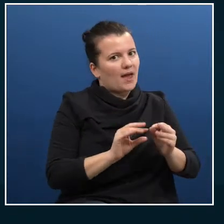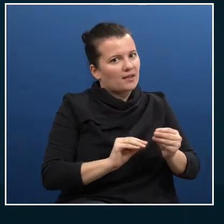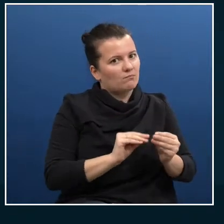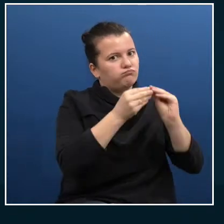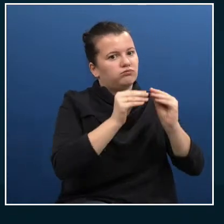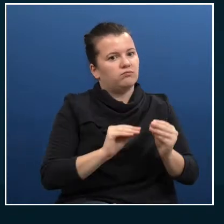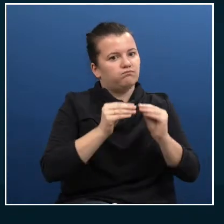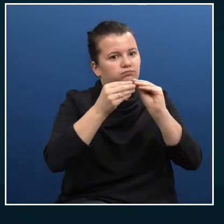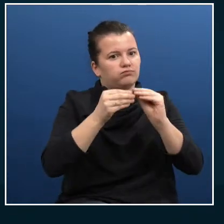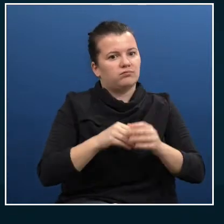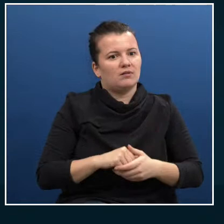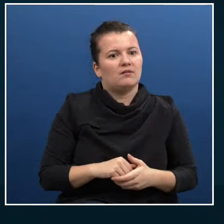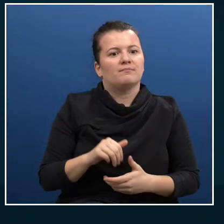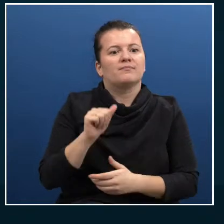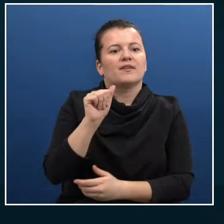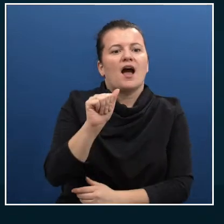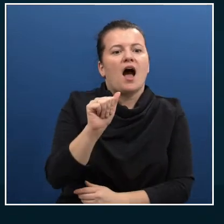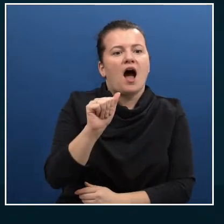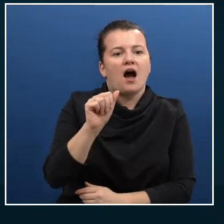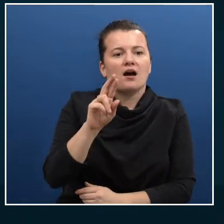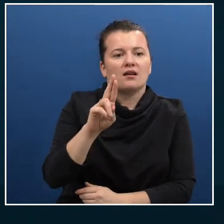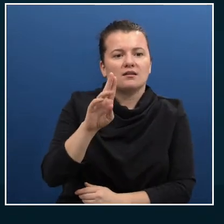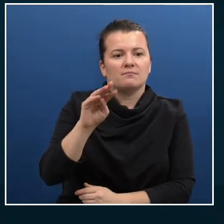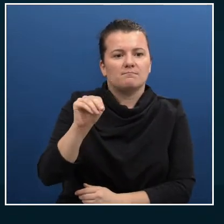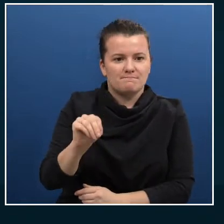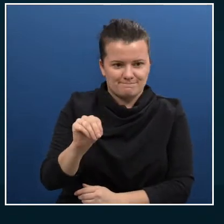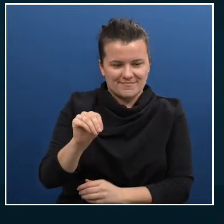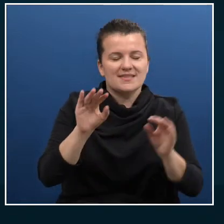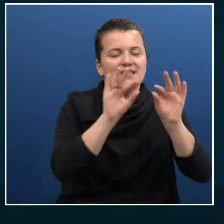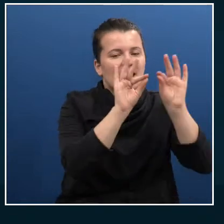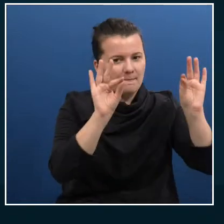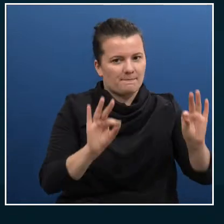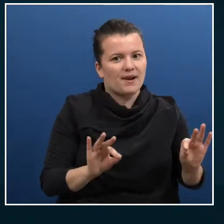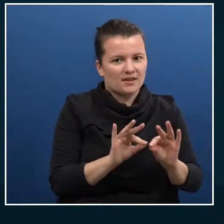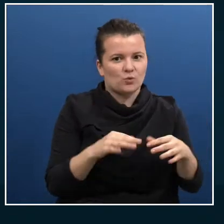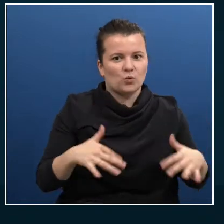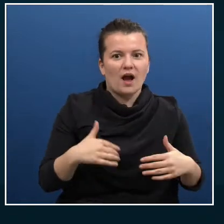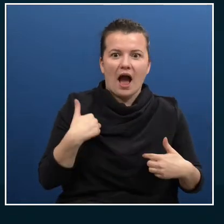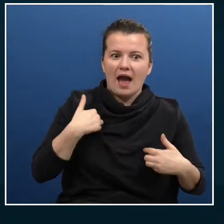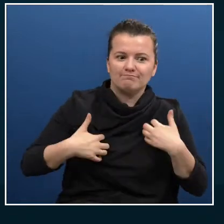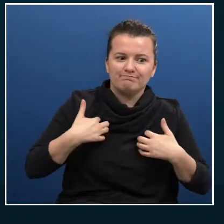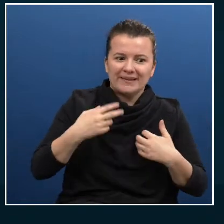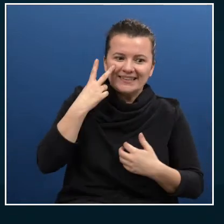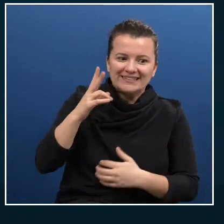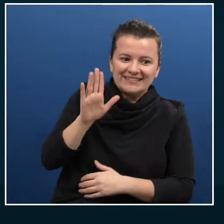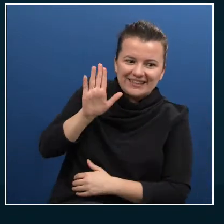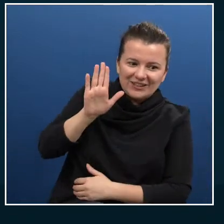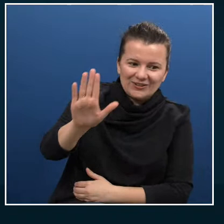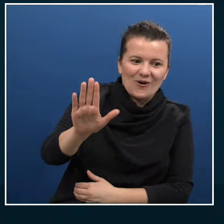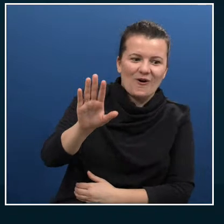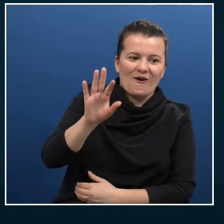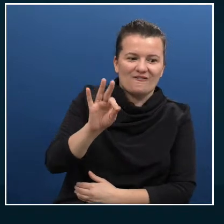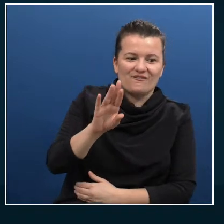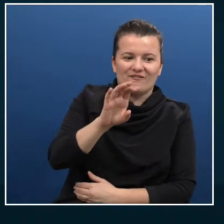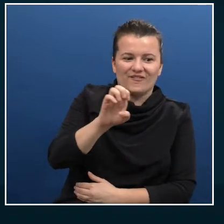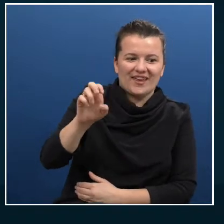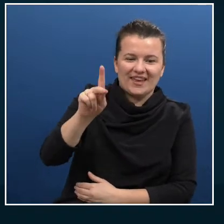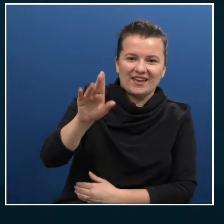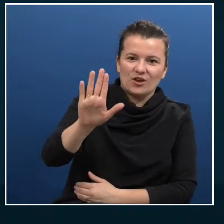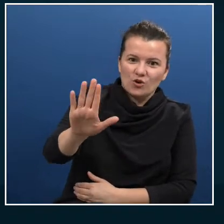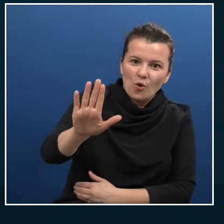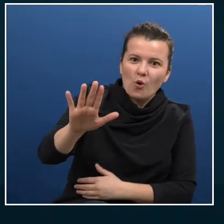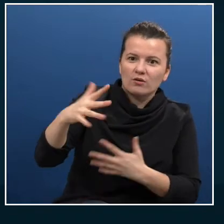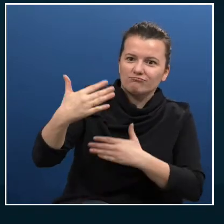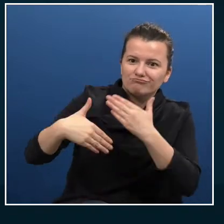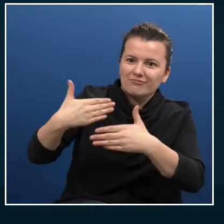I'm really looking forward to see it in action. Hopefully, maybe don't know what you're going to do, but how did you came